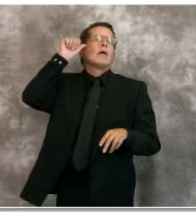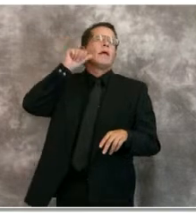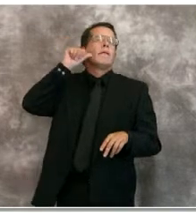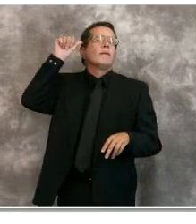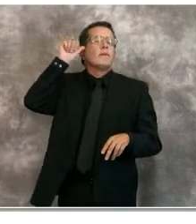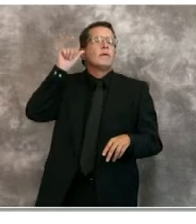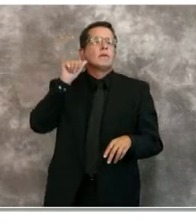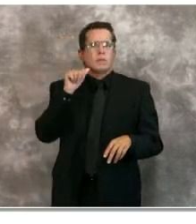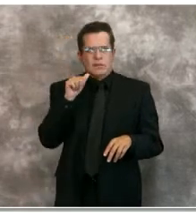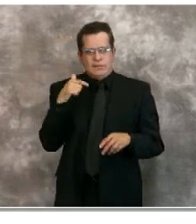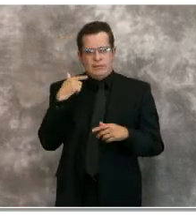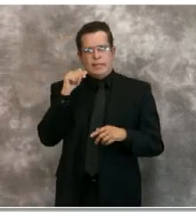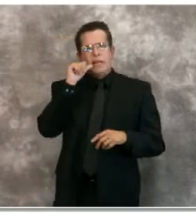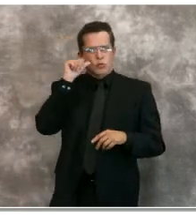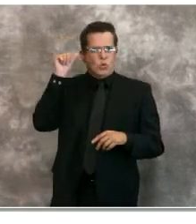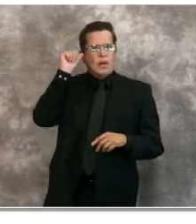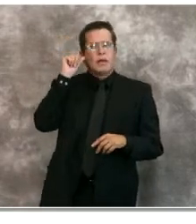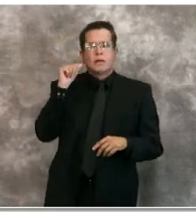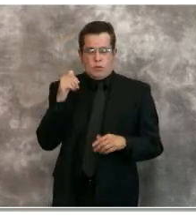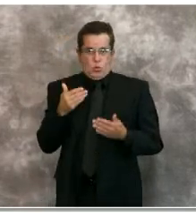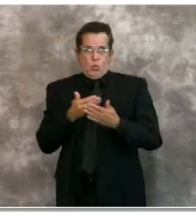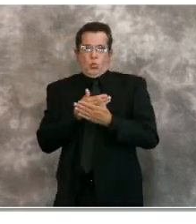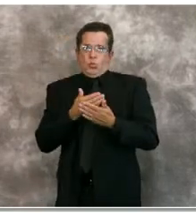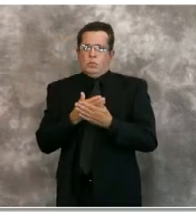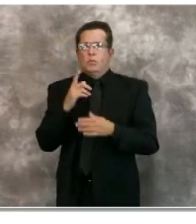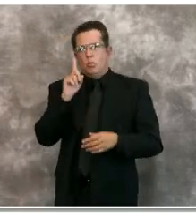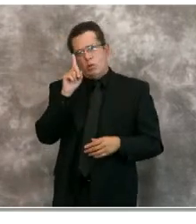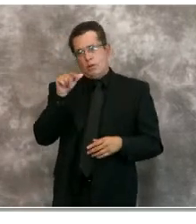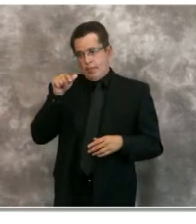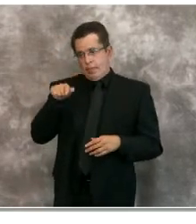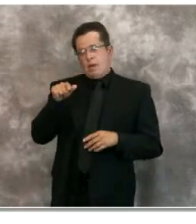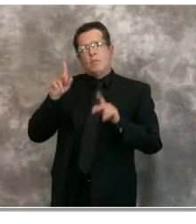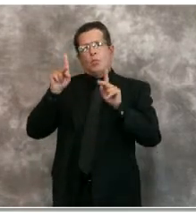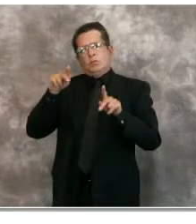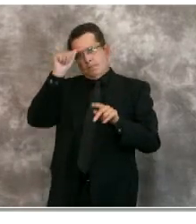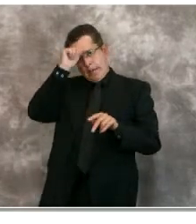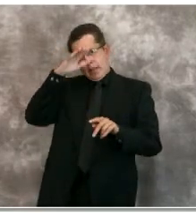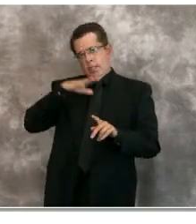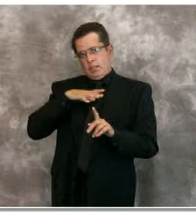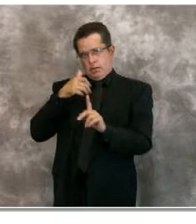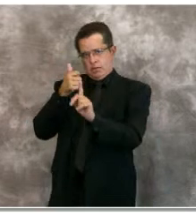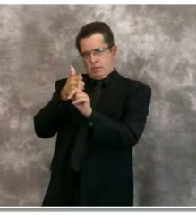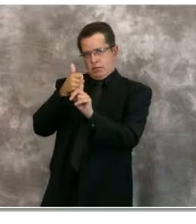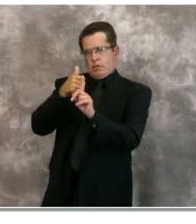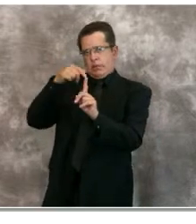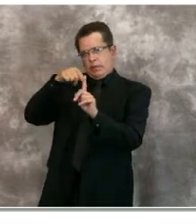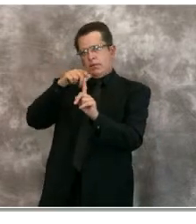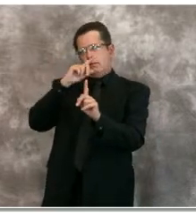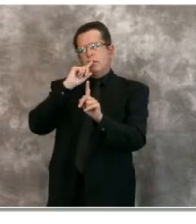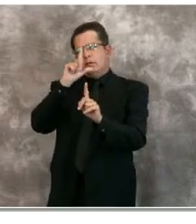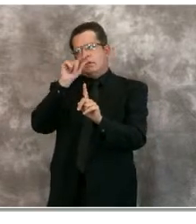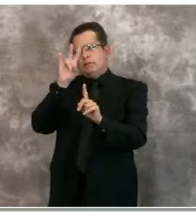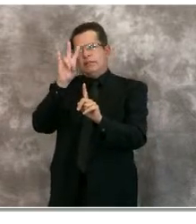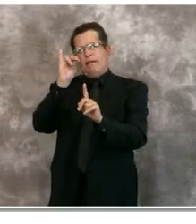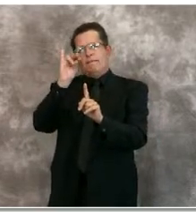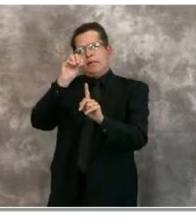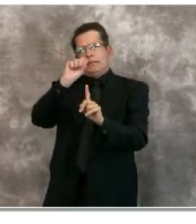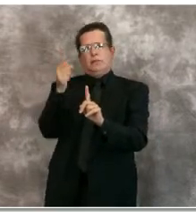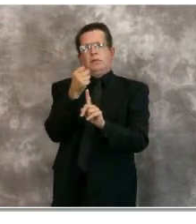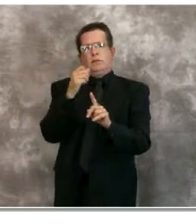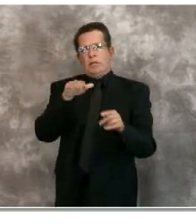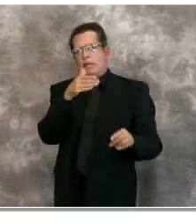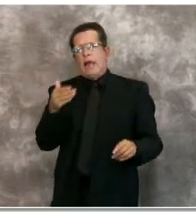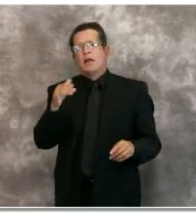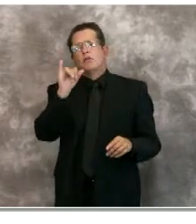yesterday, or since yesterday, and this is an individual, a male, in their late 70s that died on June